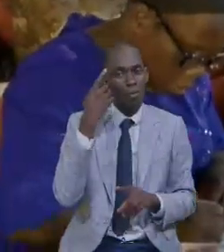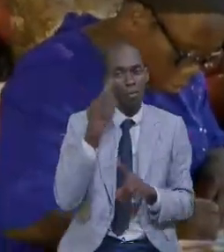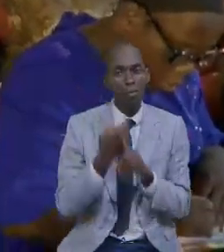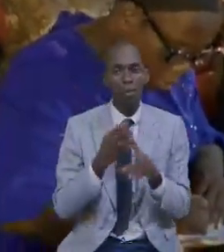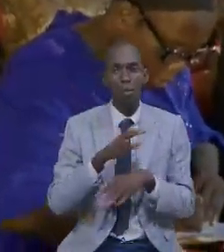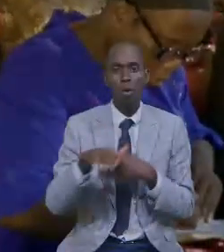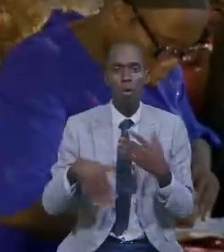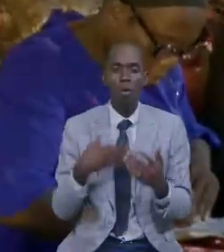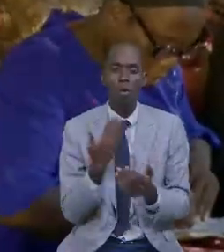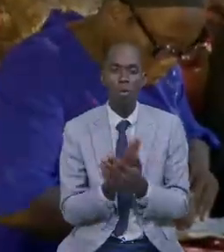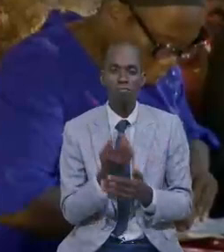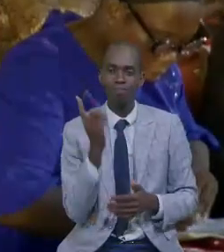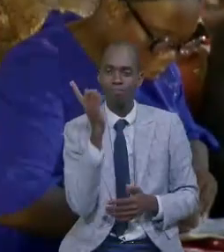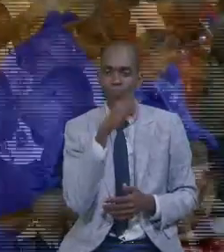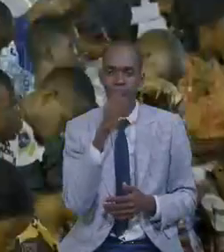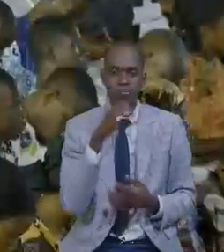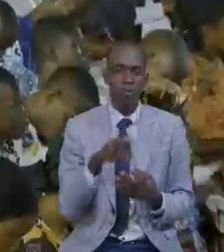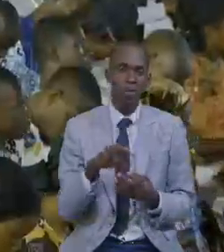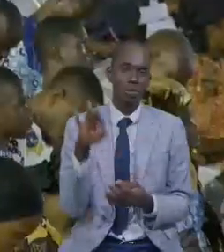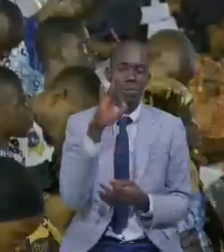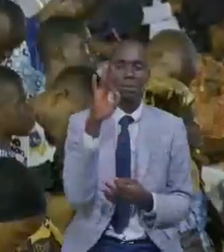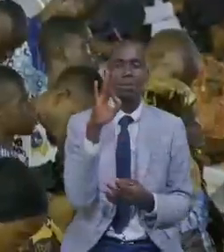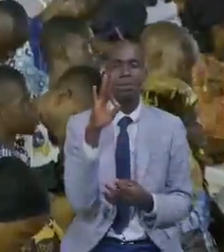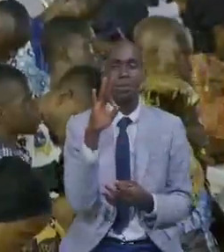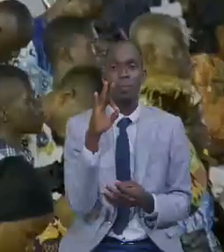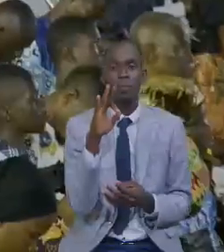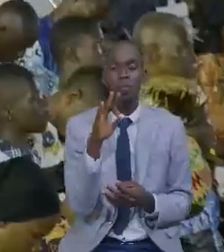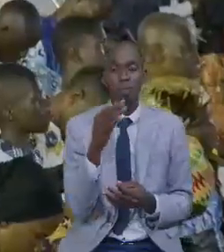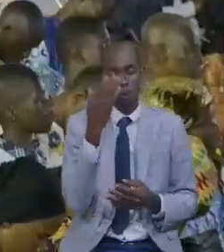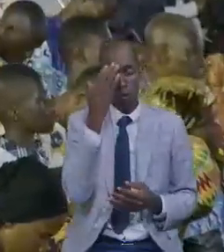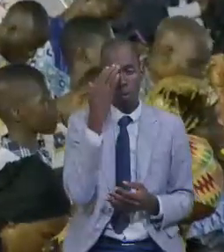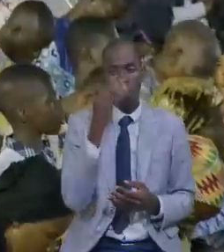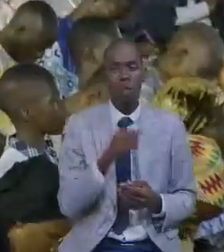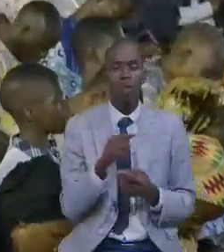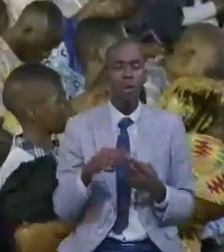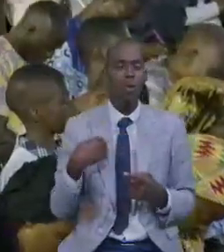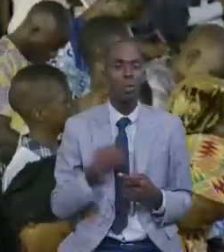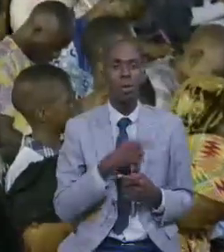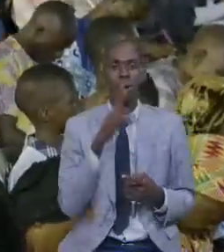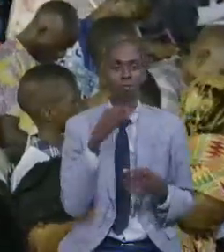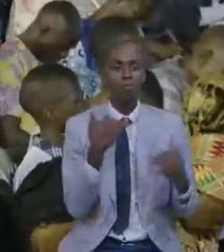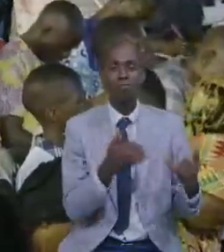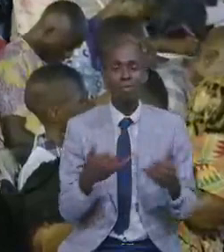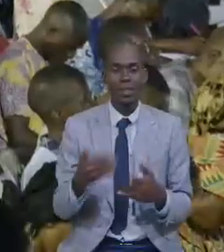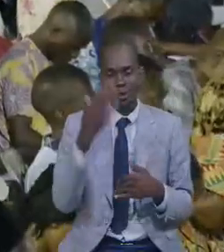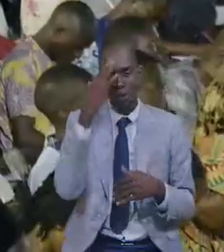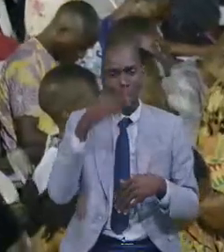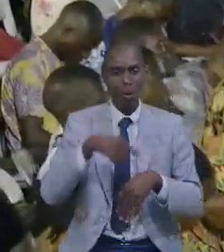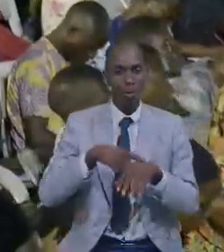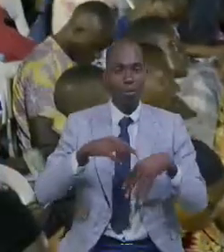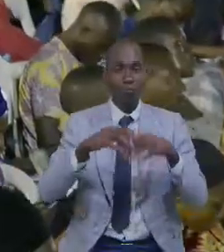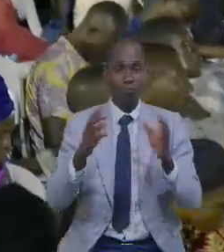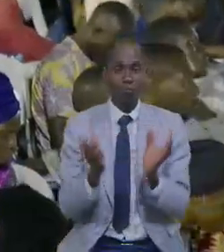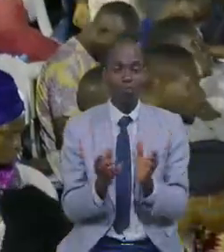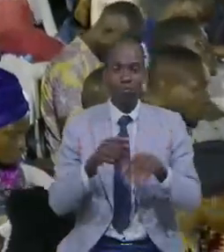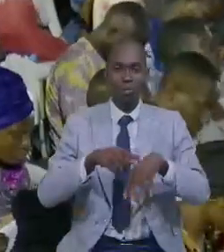foul spirits. Foul spirits. You know, when we're playing football on the